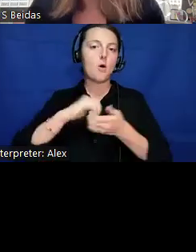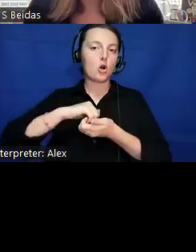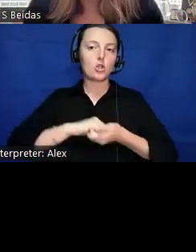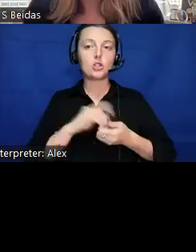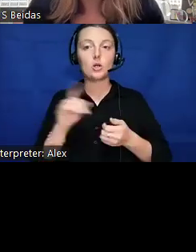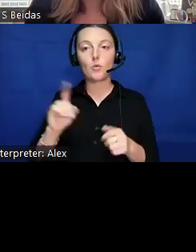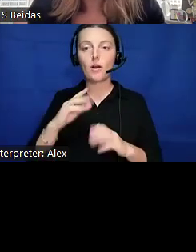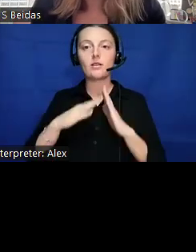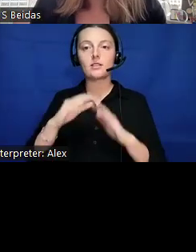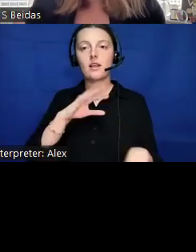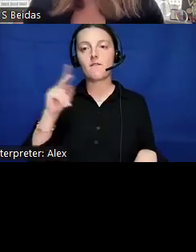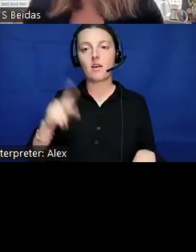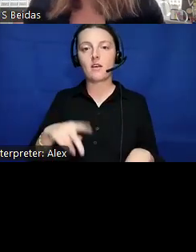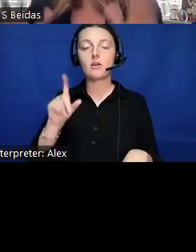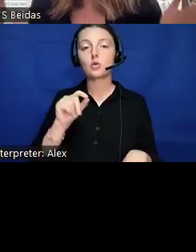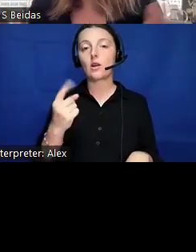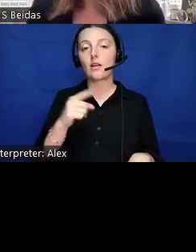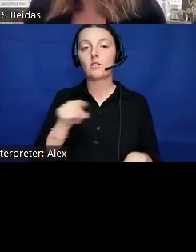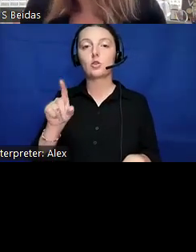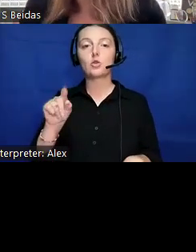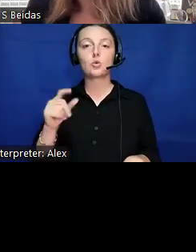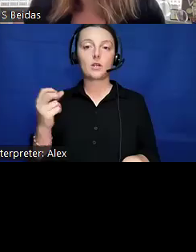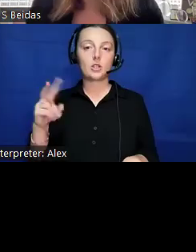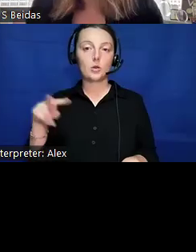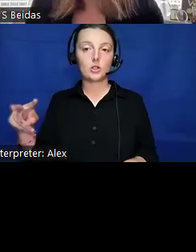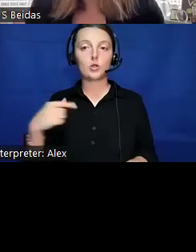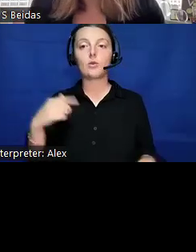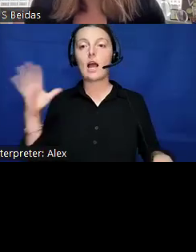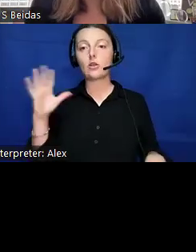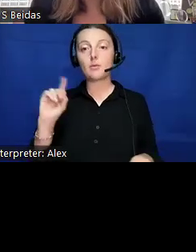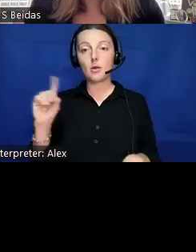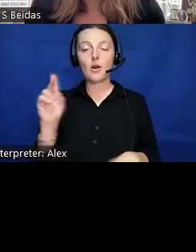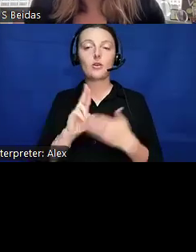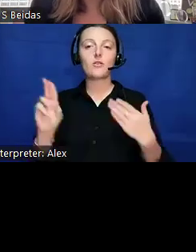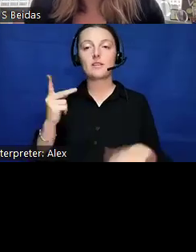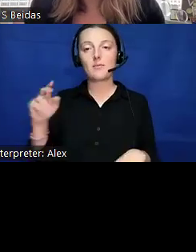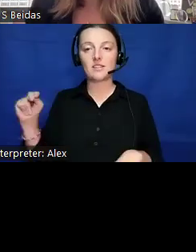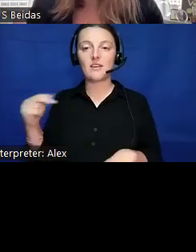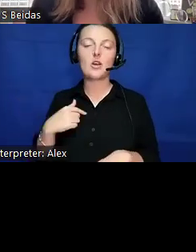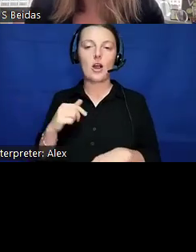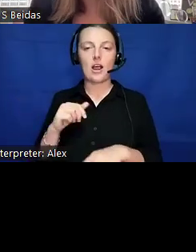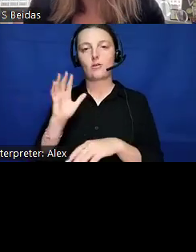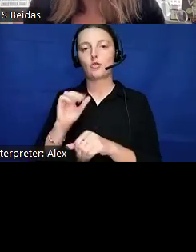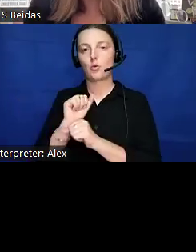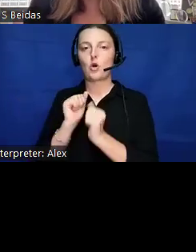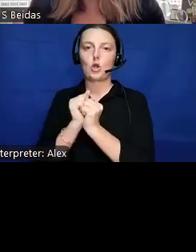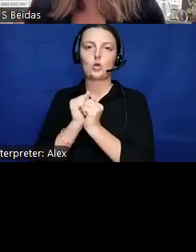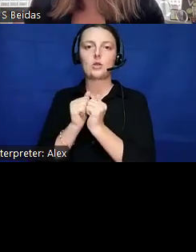Philadelphia from 2011 to 2022. I used to be at the University of Pennsylvania where I worked very closely with that